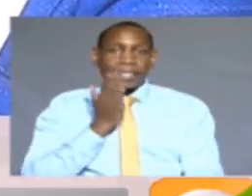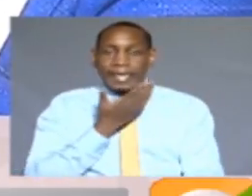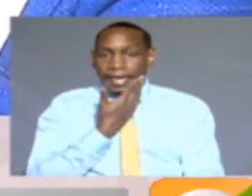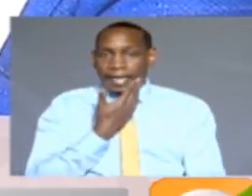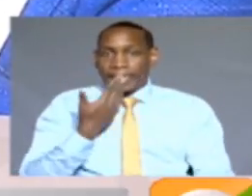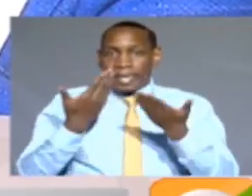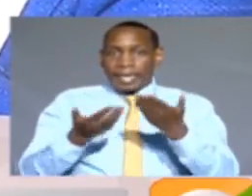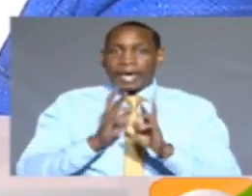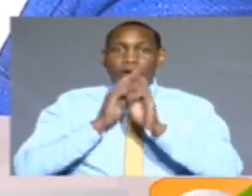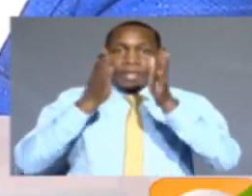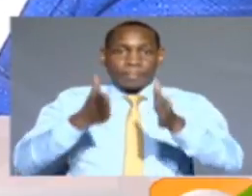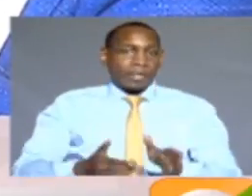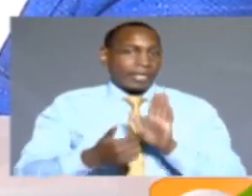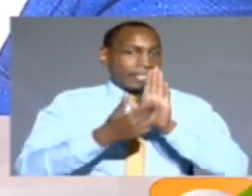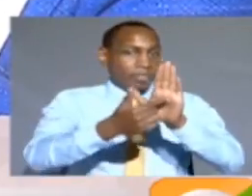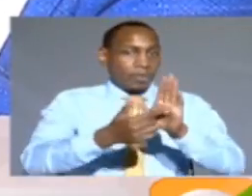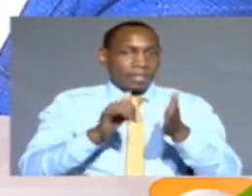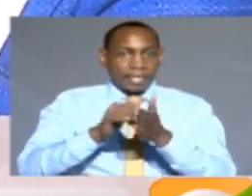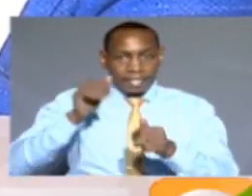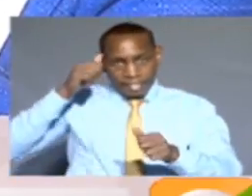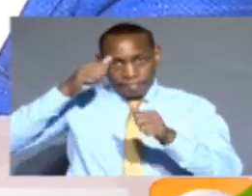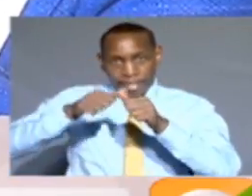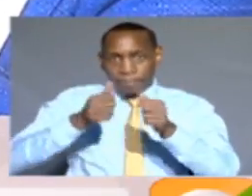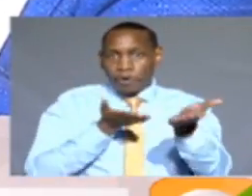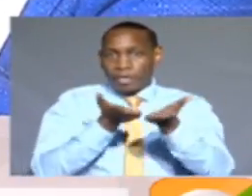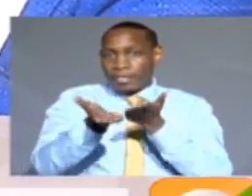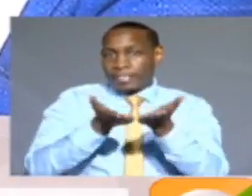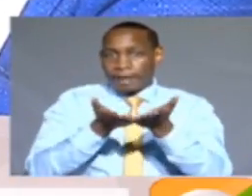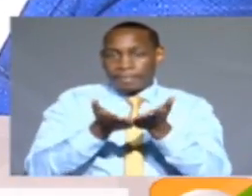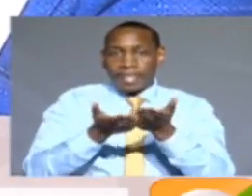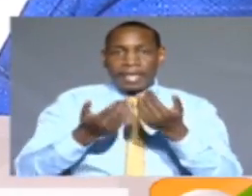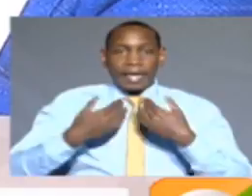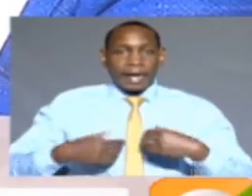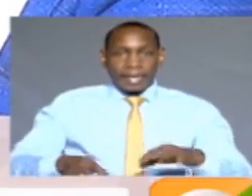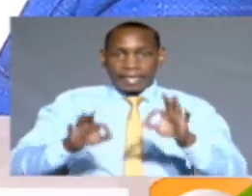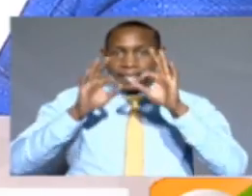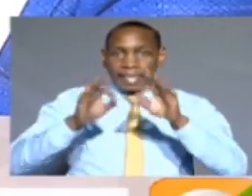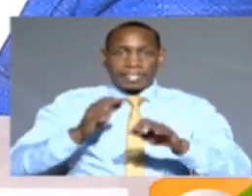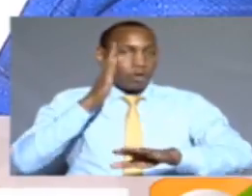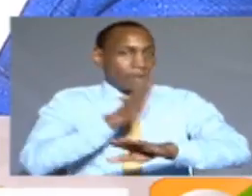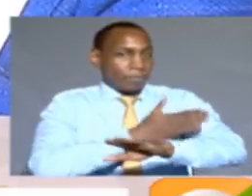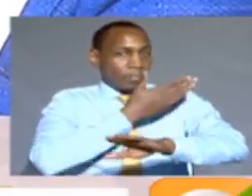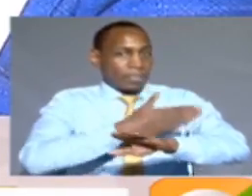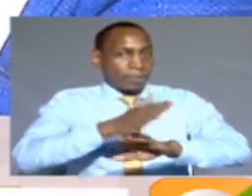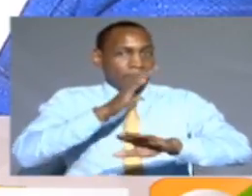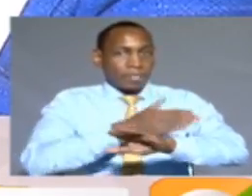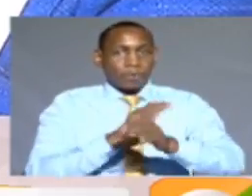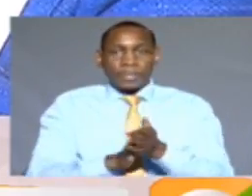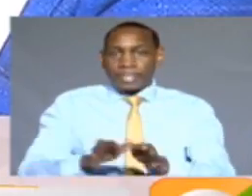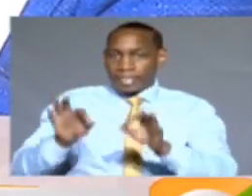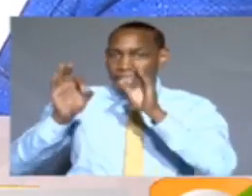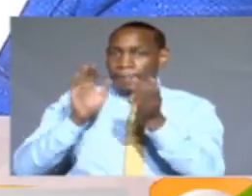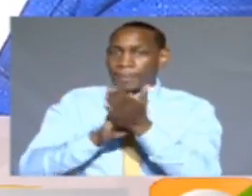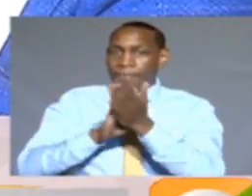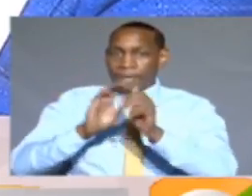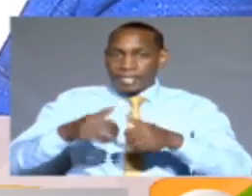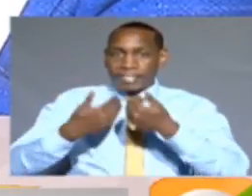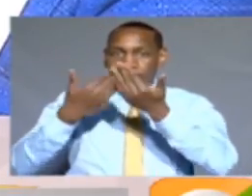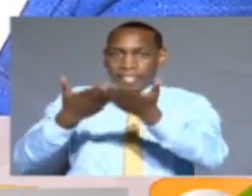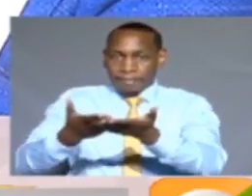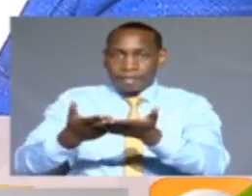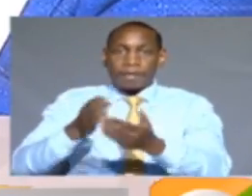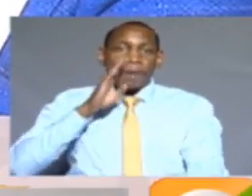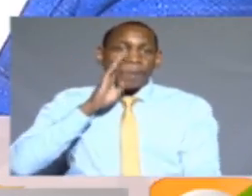And as Raquel MUIGAI reports, the memorial service saw classical music being played as glowing tributes accorded to the